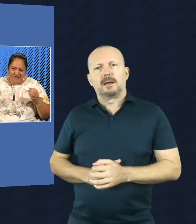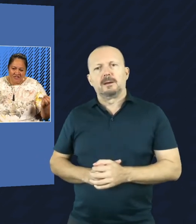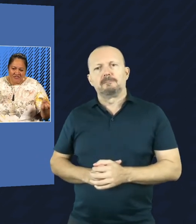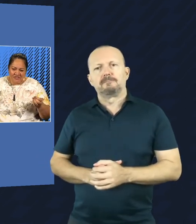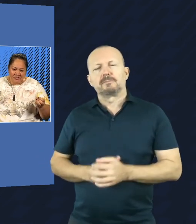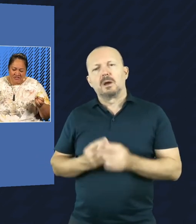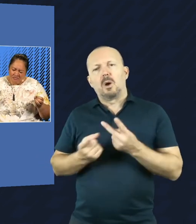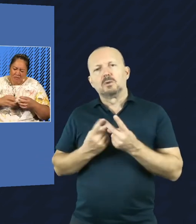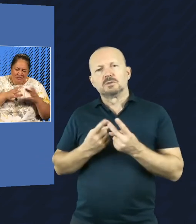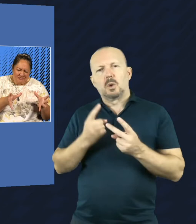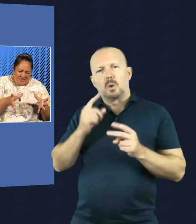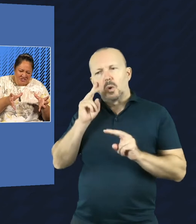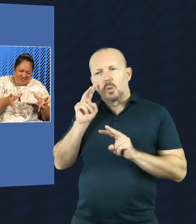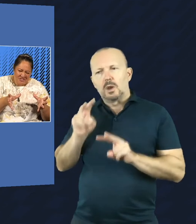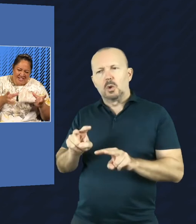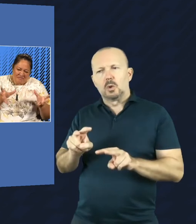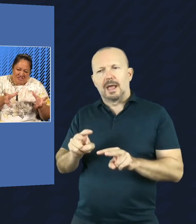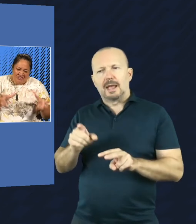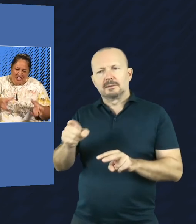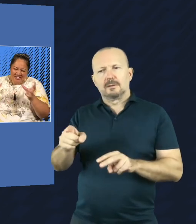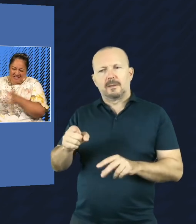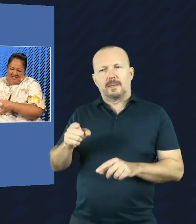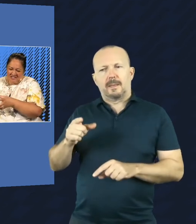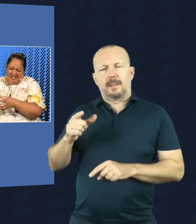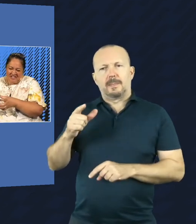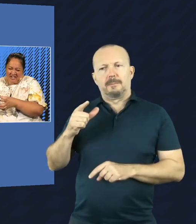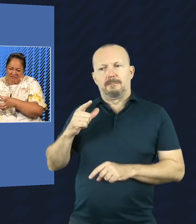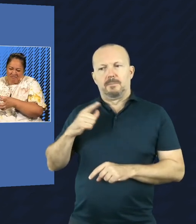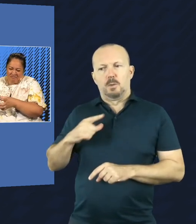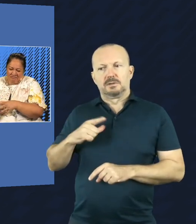the scale of the purpose of which, how much it changes